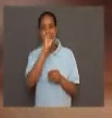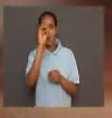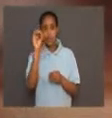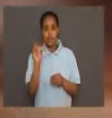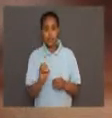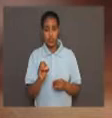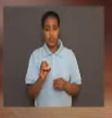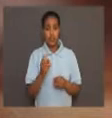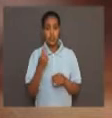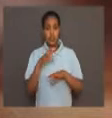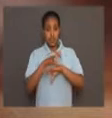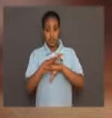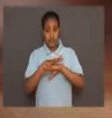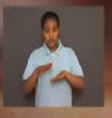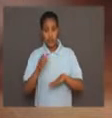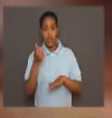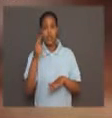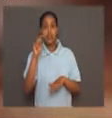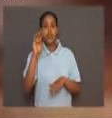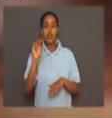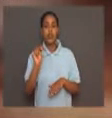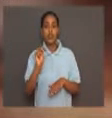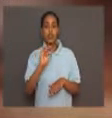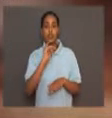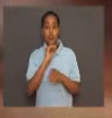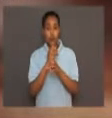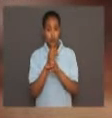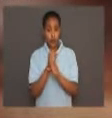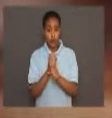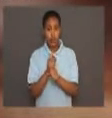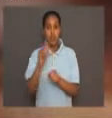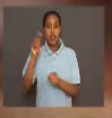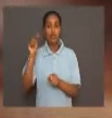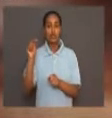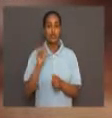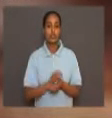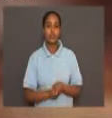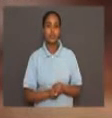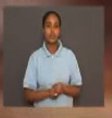78% of the Earth's atmosphere is comprised of nitrogen.